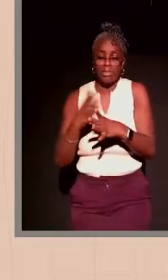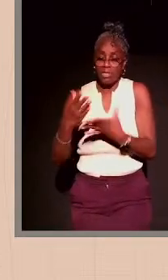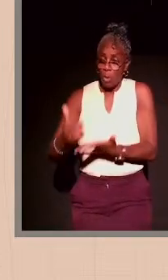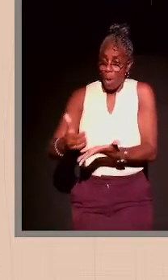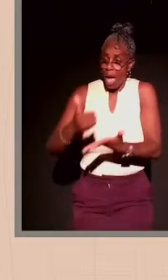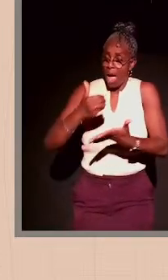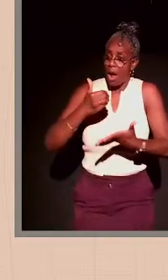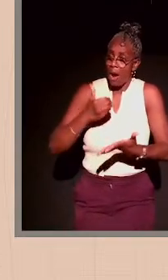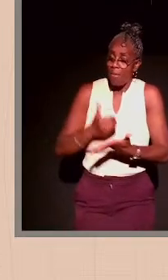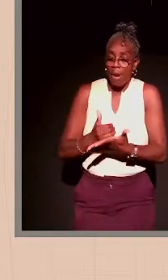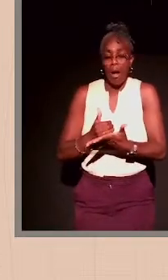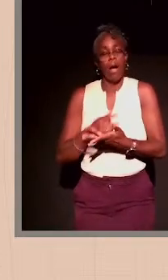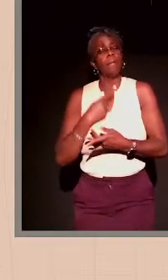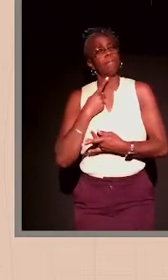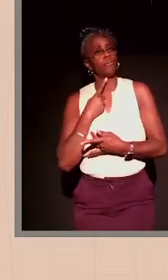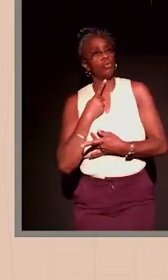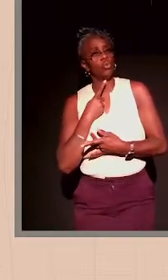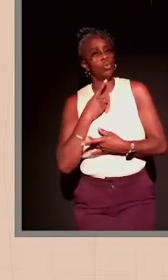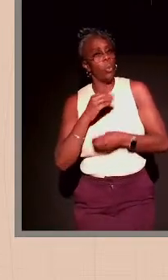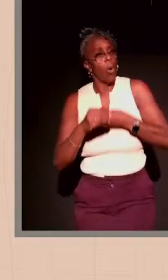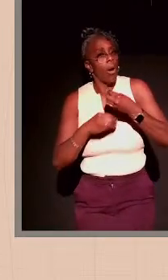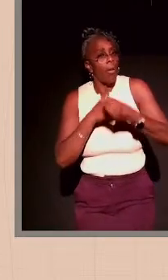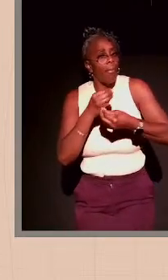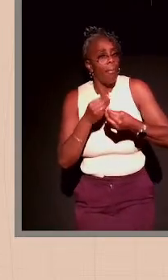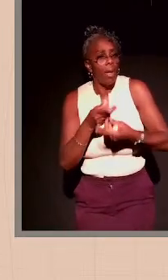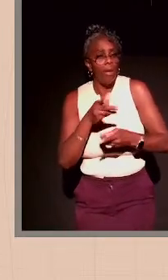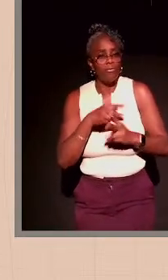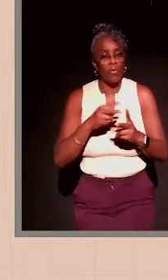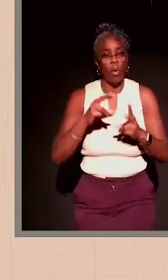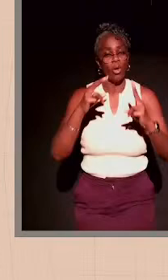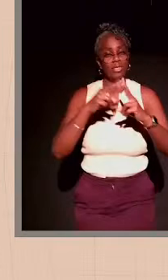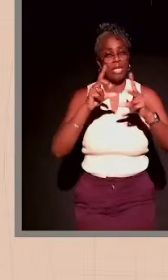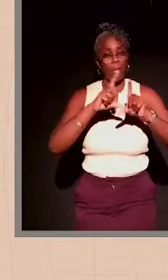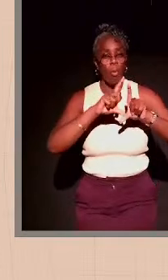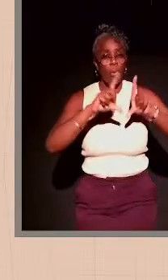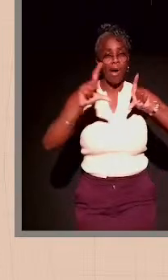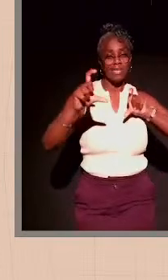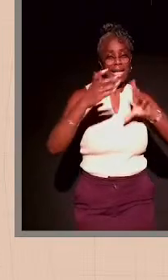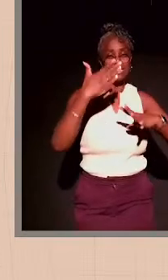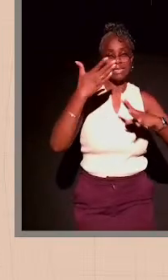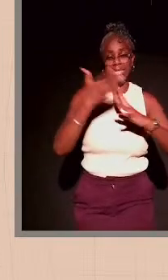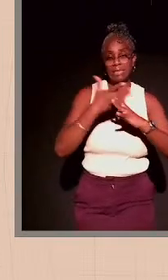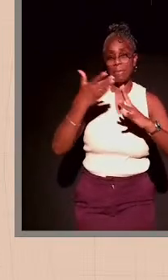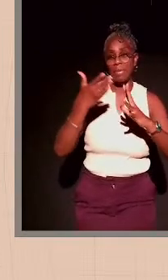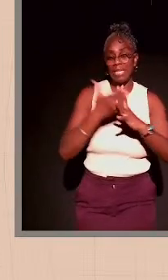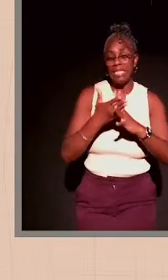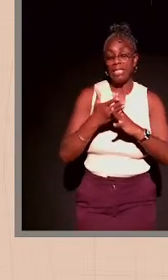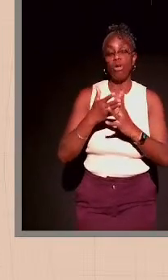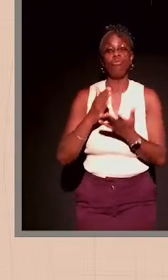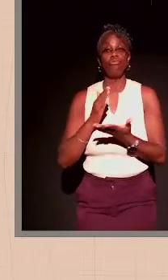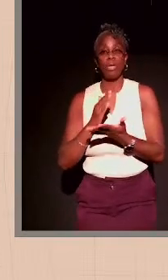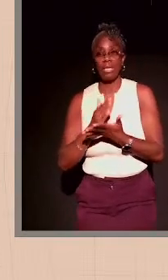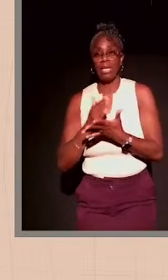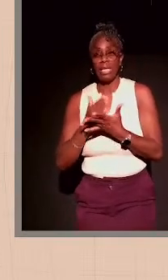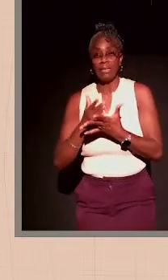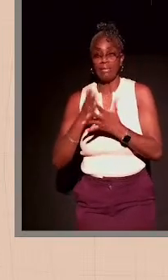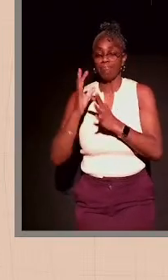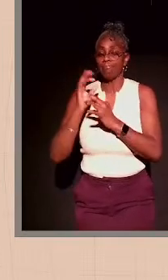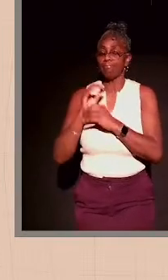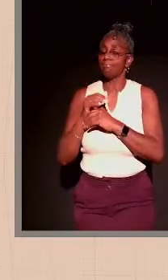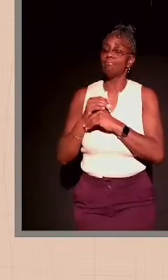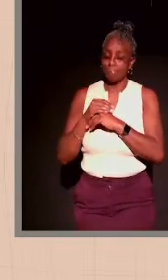me determine whether or not double wide's accessibility is